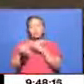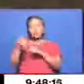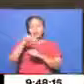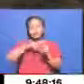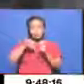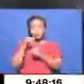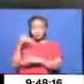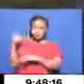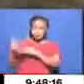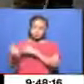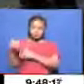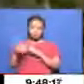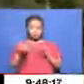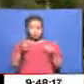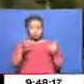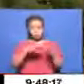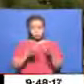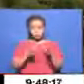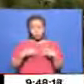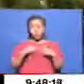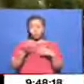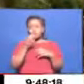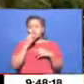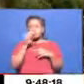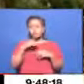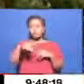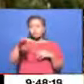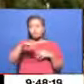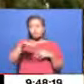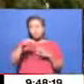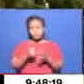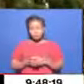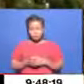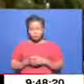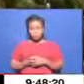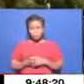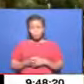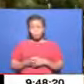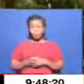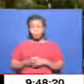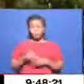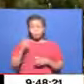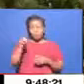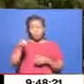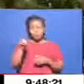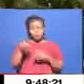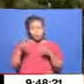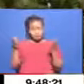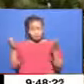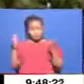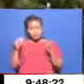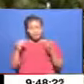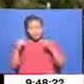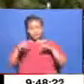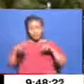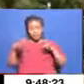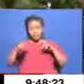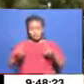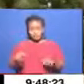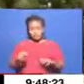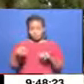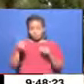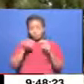as improve food nutrition in the area. This is an assessment which we had discussed